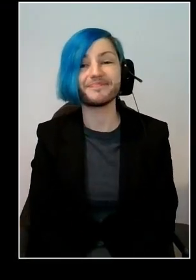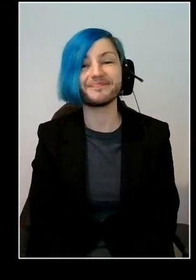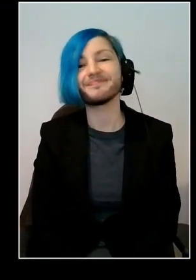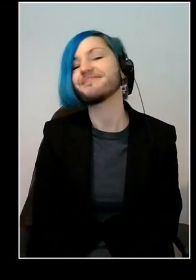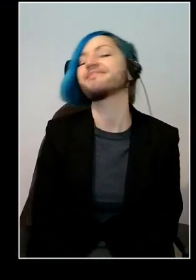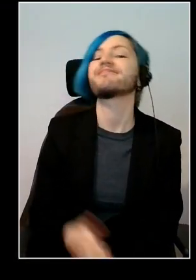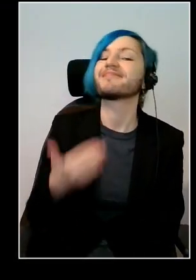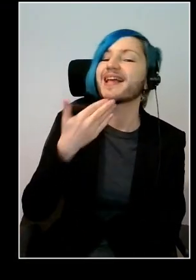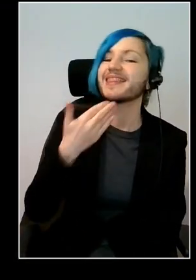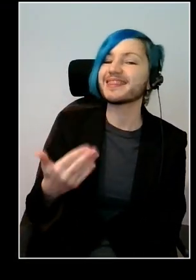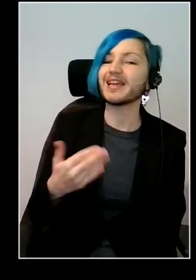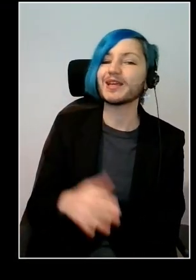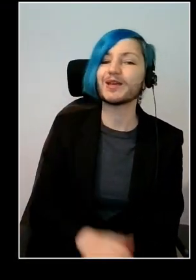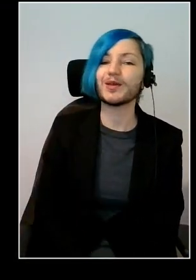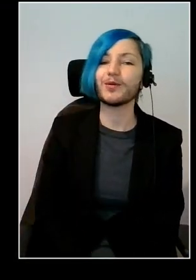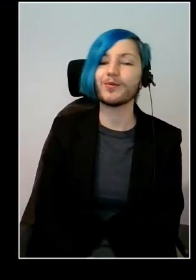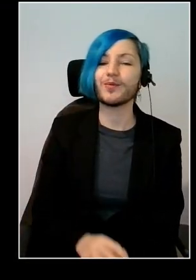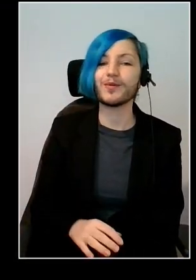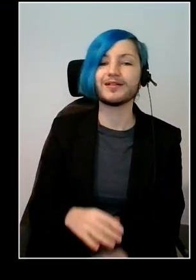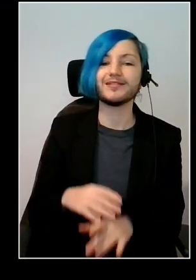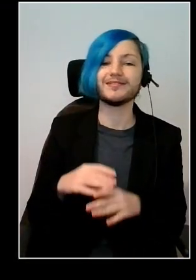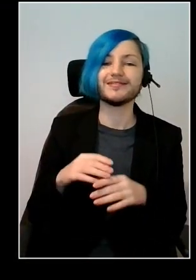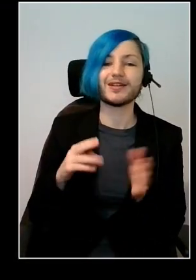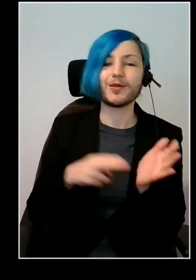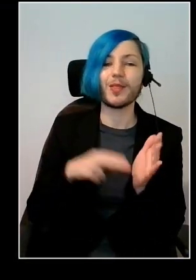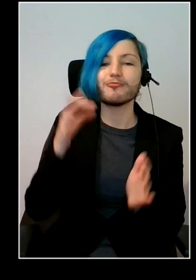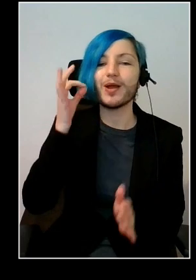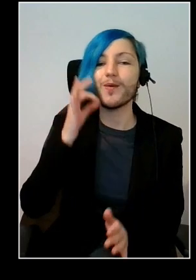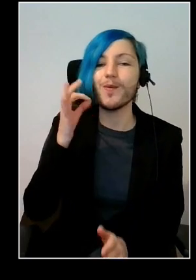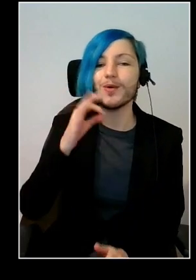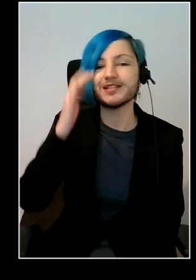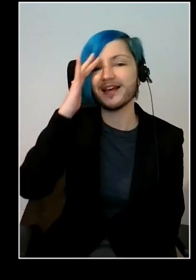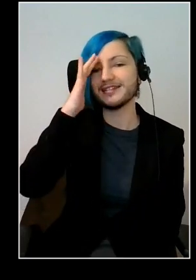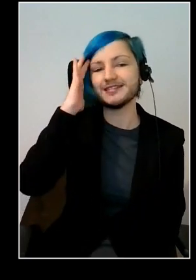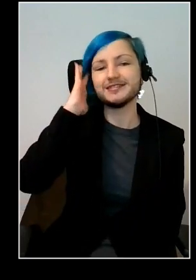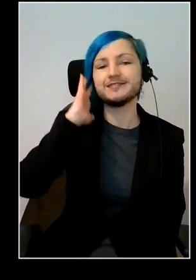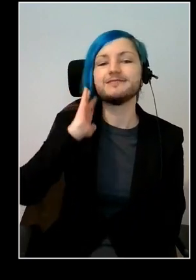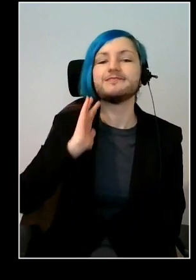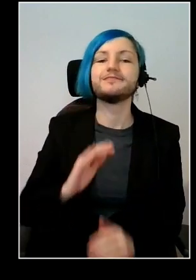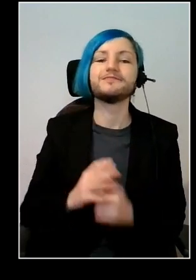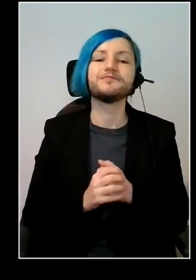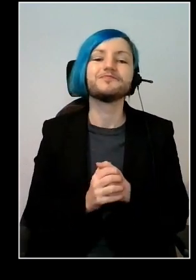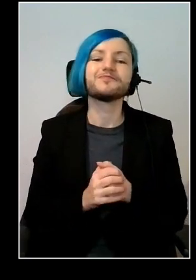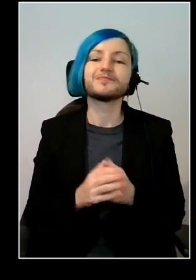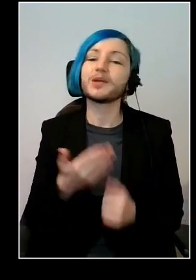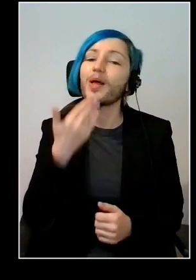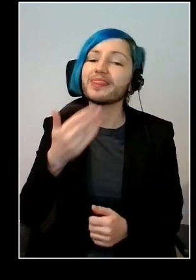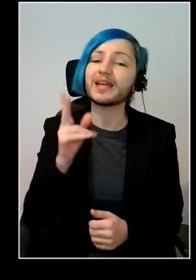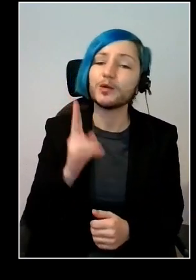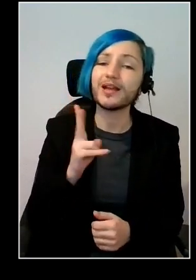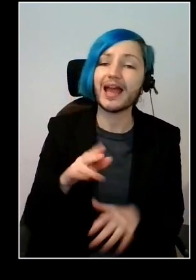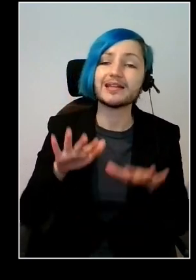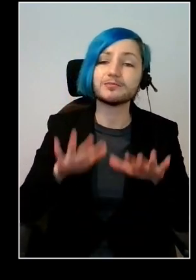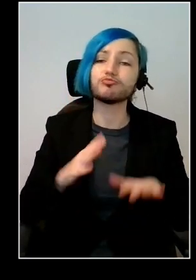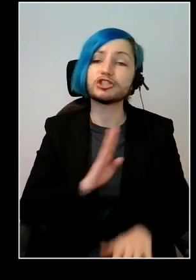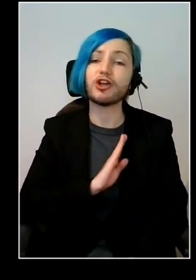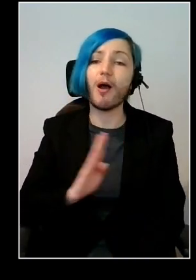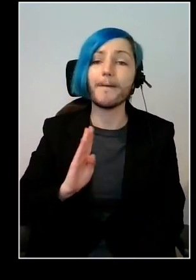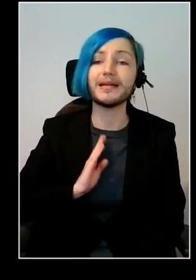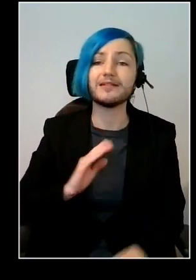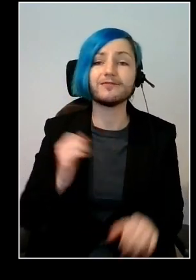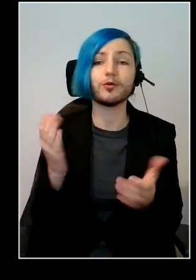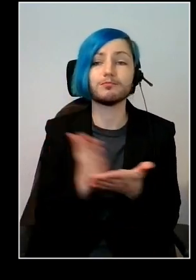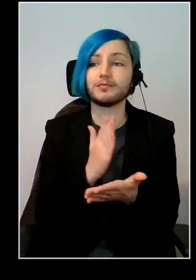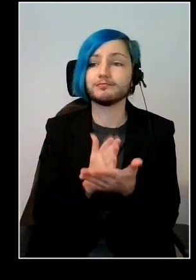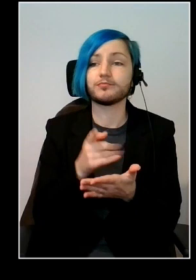Thank you, Water. Well-deserved win. The jokes get no better. Thanks again to the British Army for helping to make the award possible. The judges